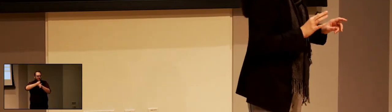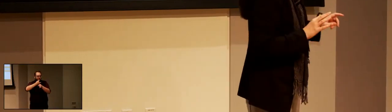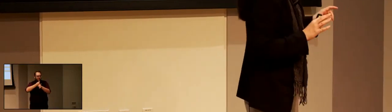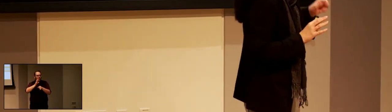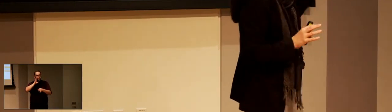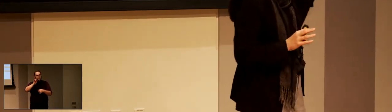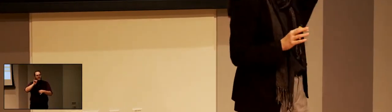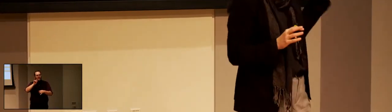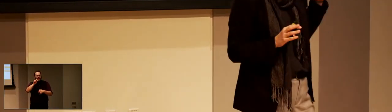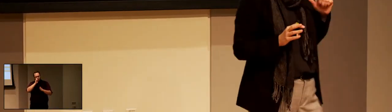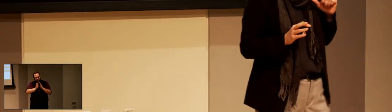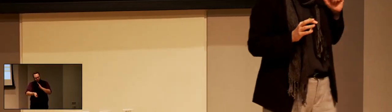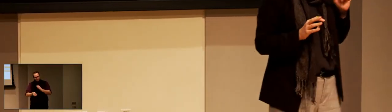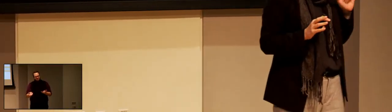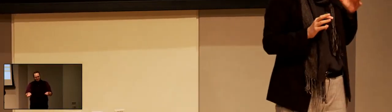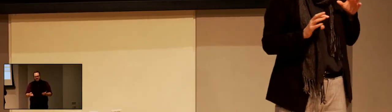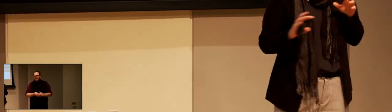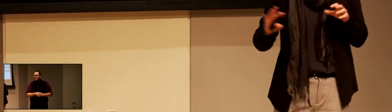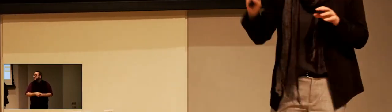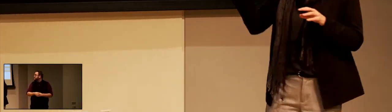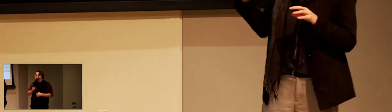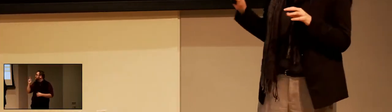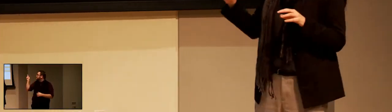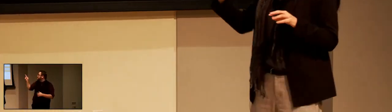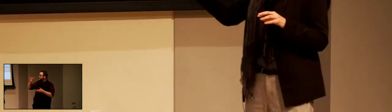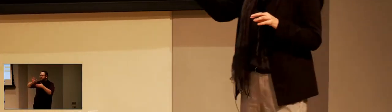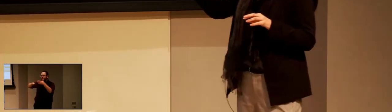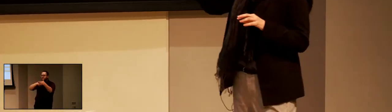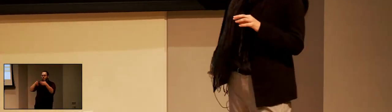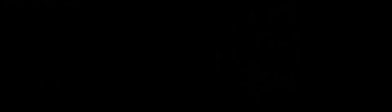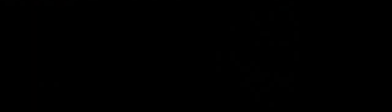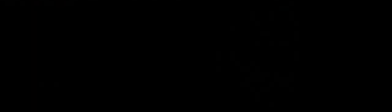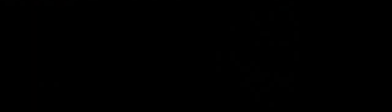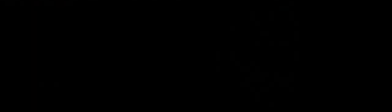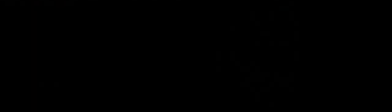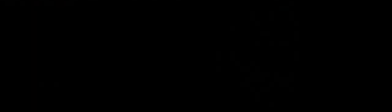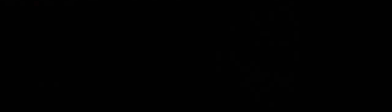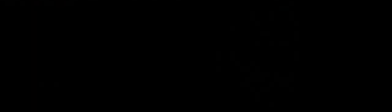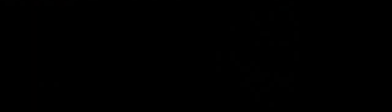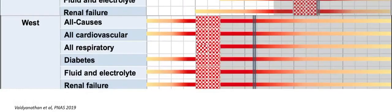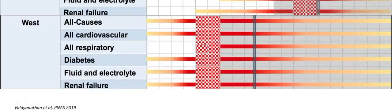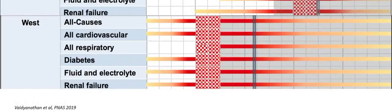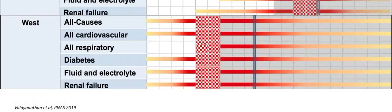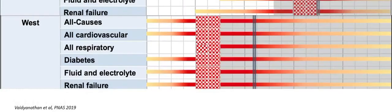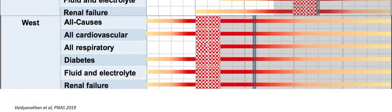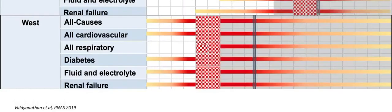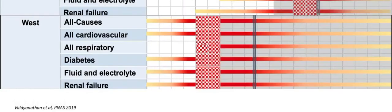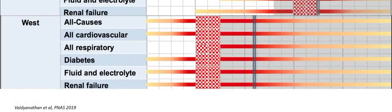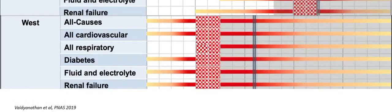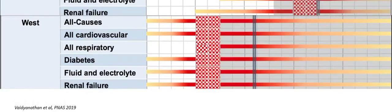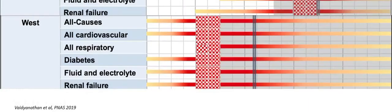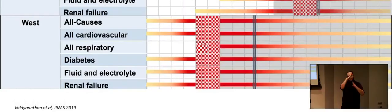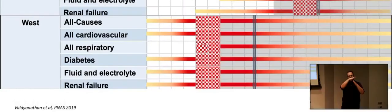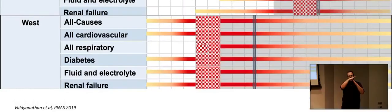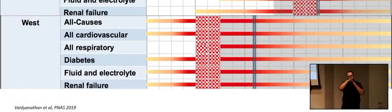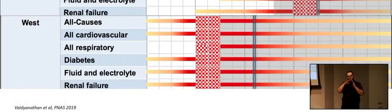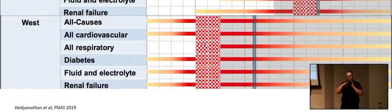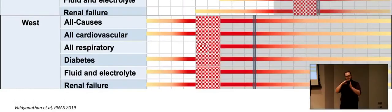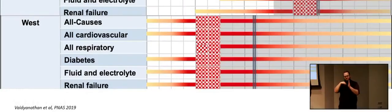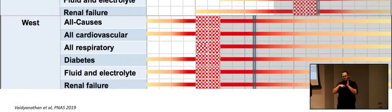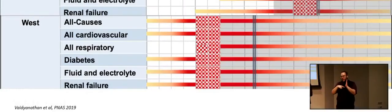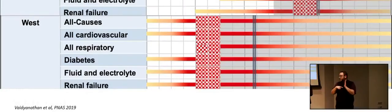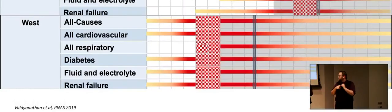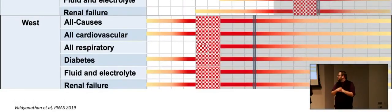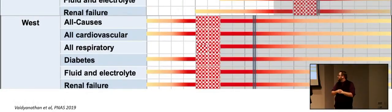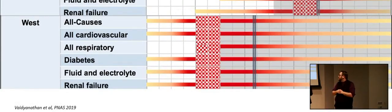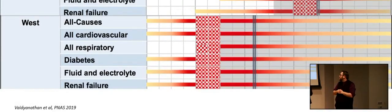here. But this figure is based off region. So that's the South and the West, top and bottom. This